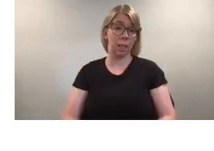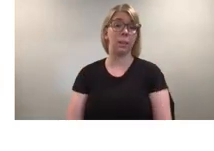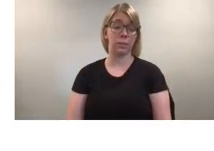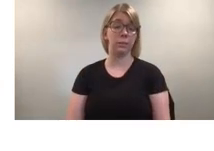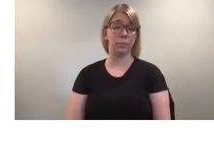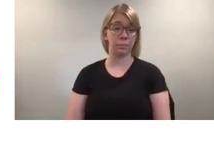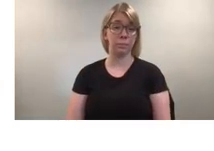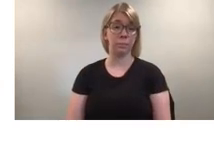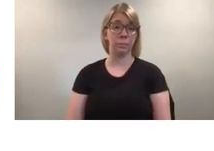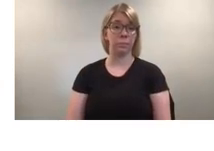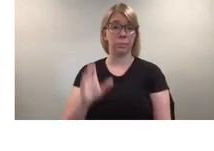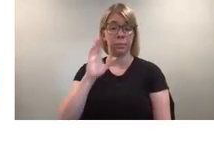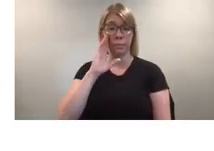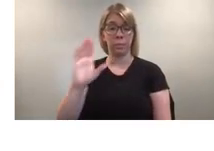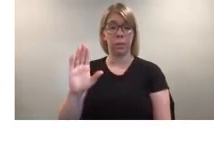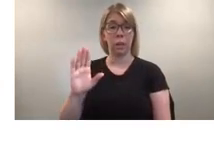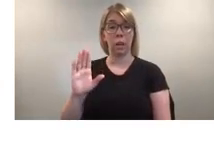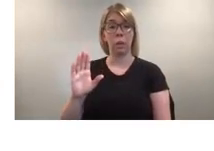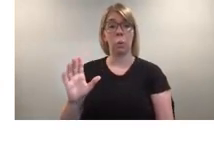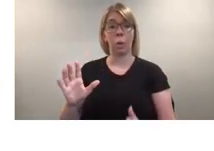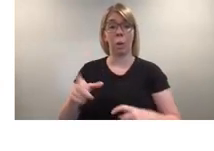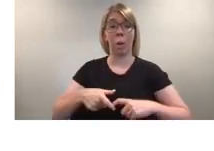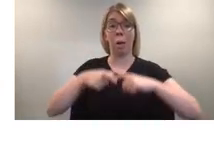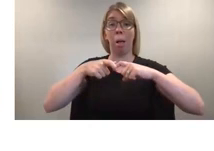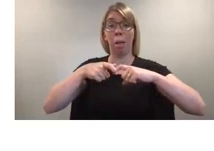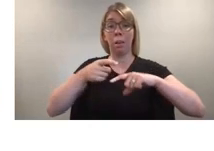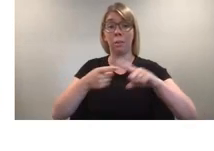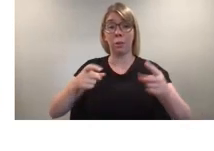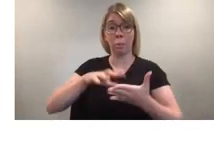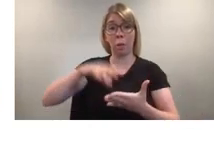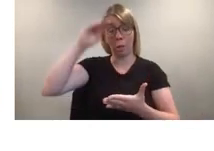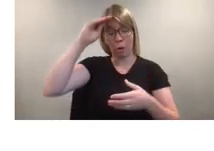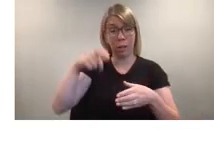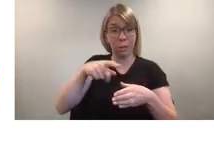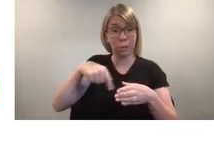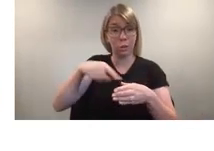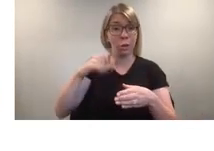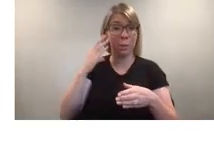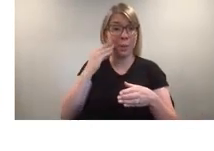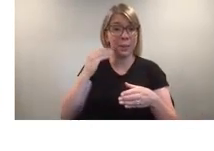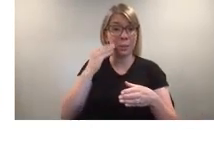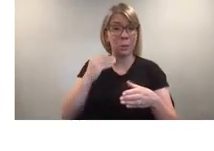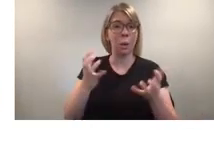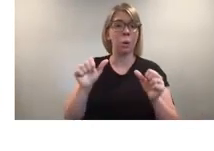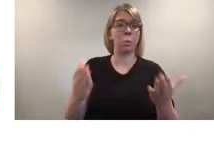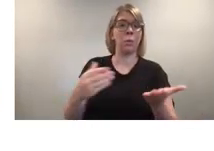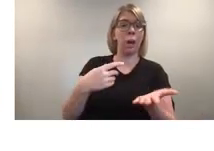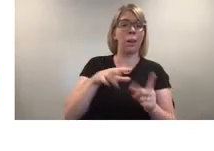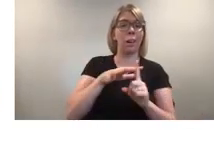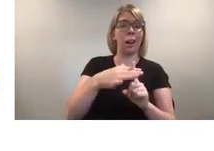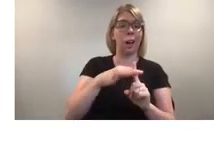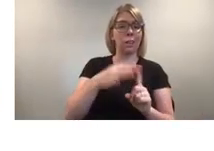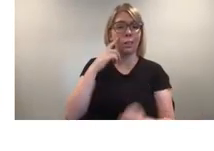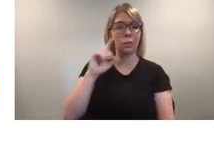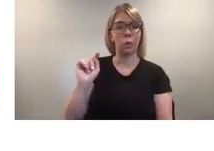So I'm going to break from the learning circle experience for just a second so I can provide a little context about the tool talk slide. So each week